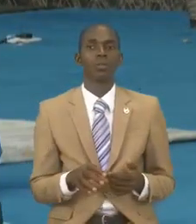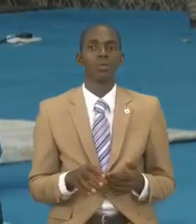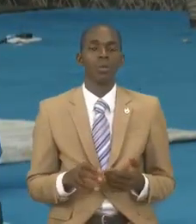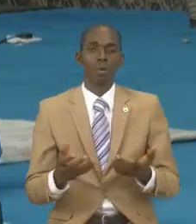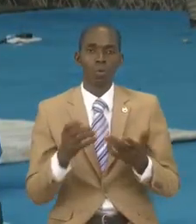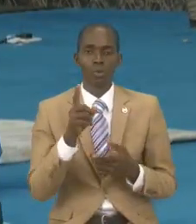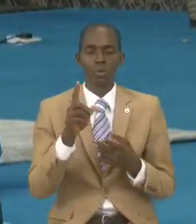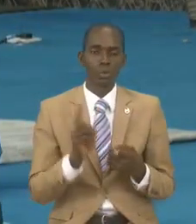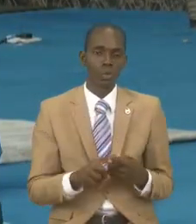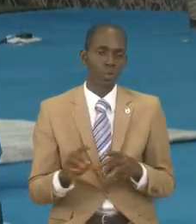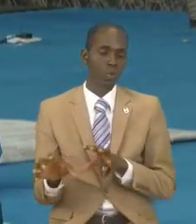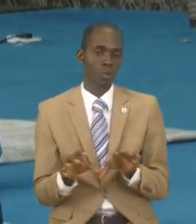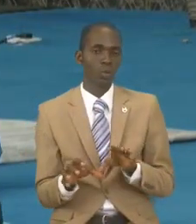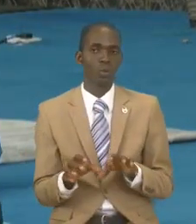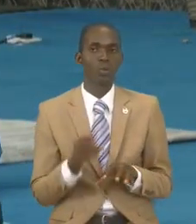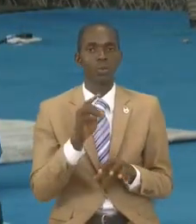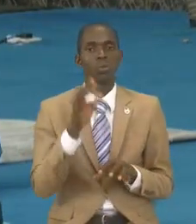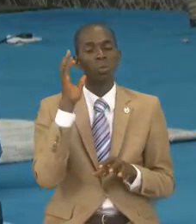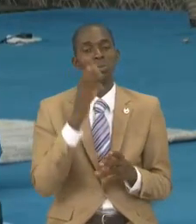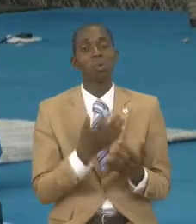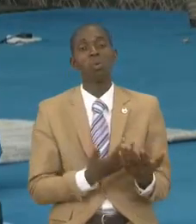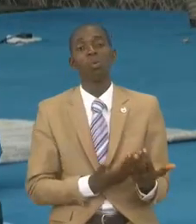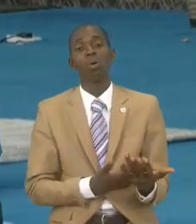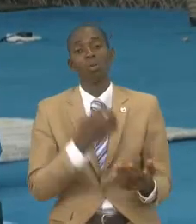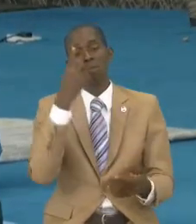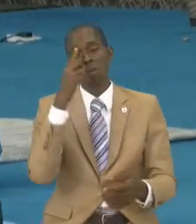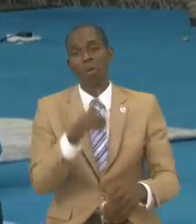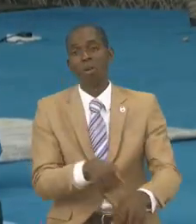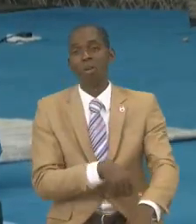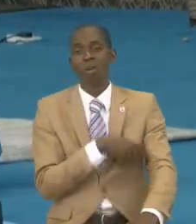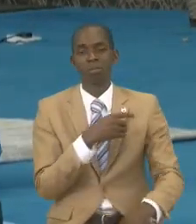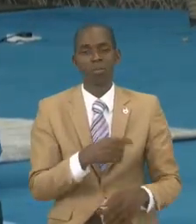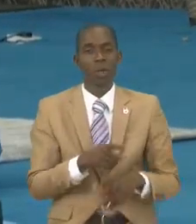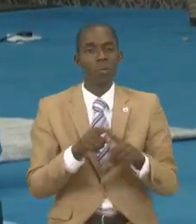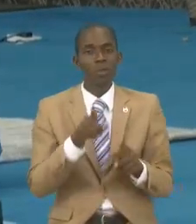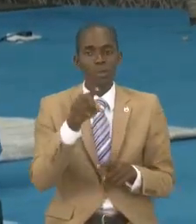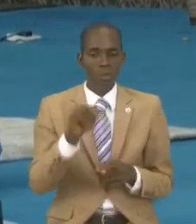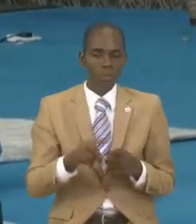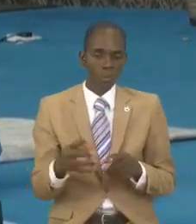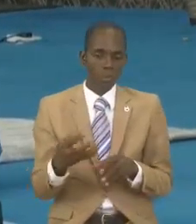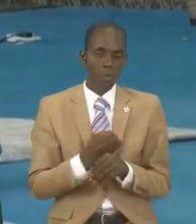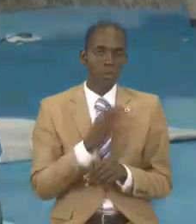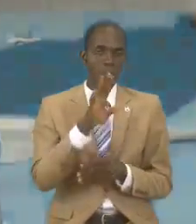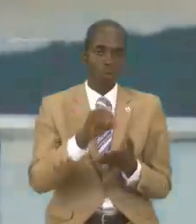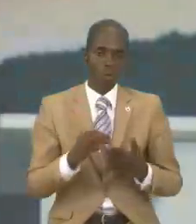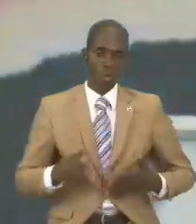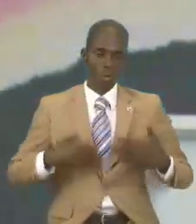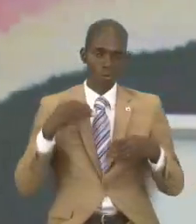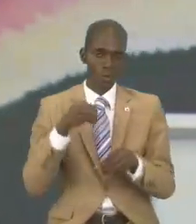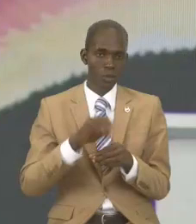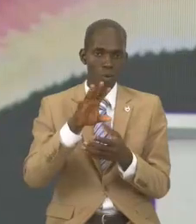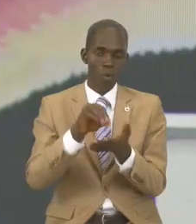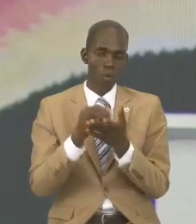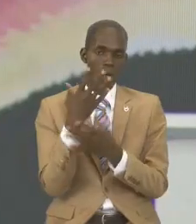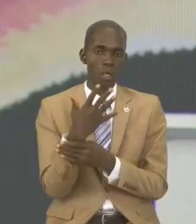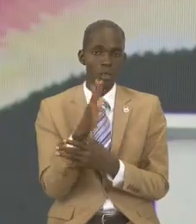wants you to walk in, you wait too long. But you have to take your life in your own hand, your decision